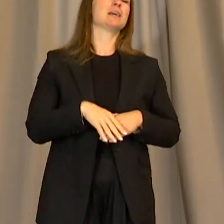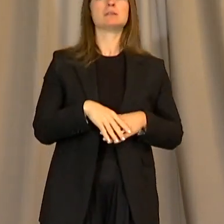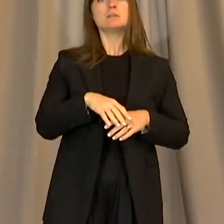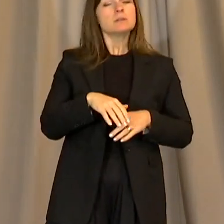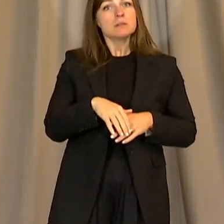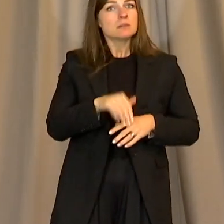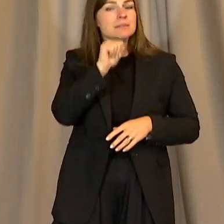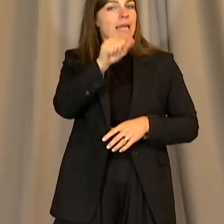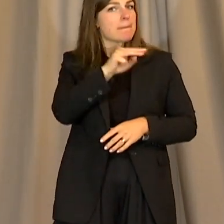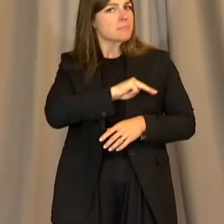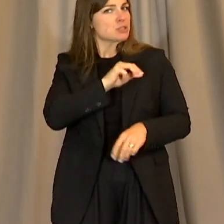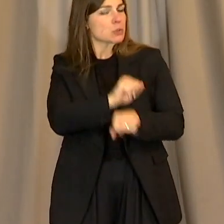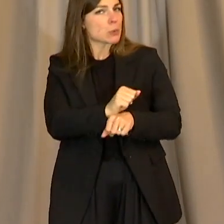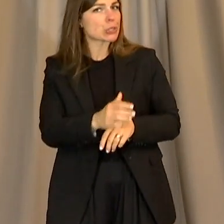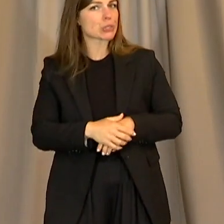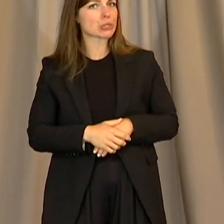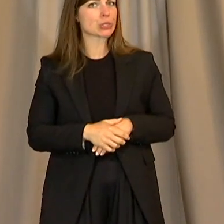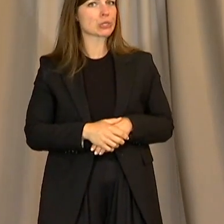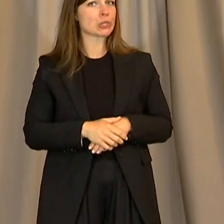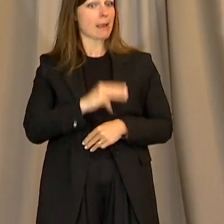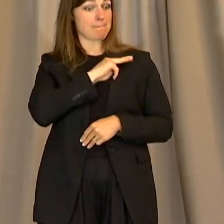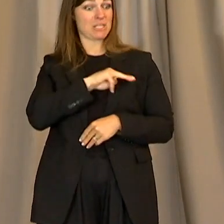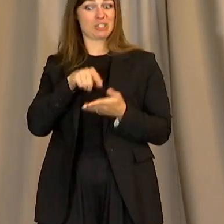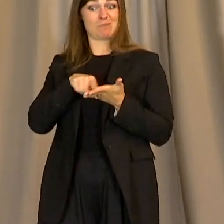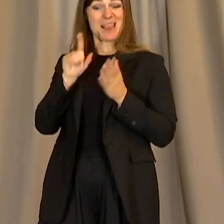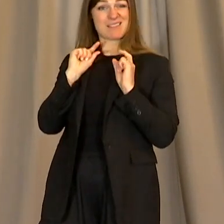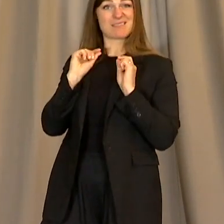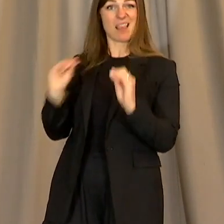work. Missionaries don't get paid.